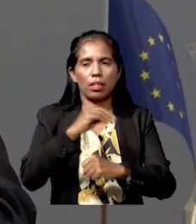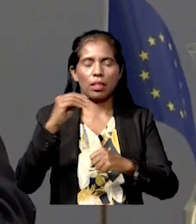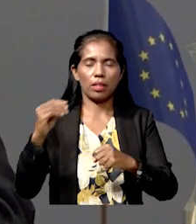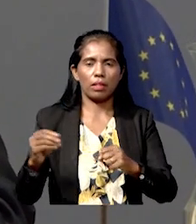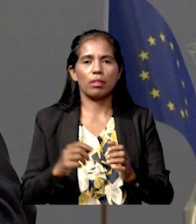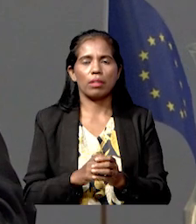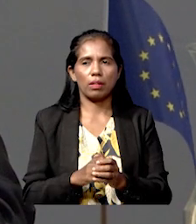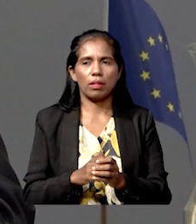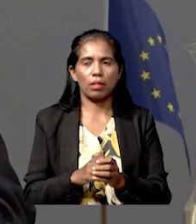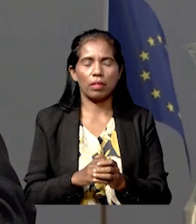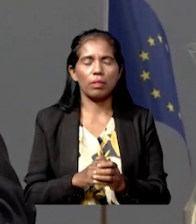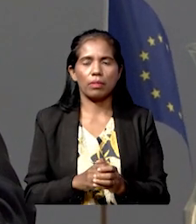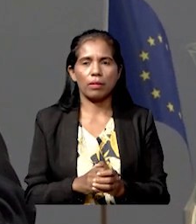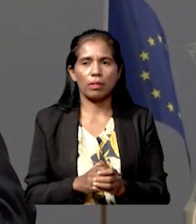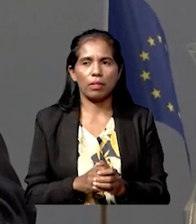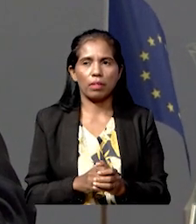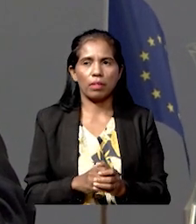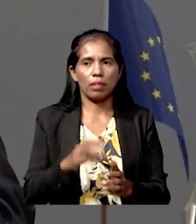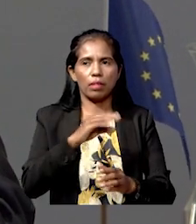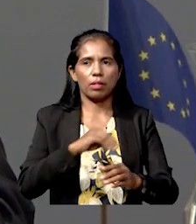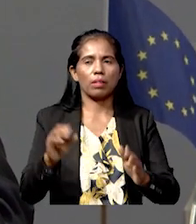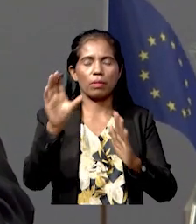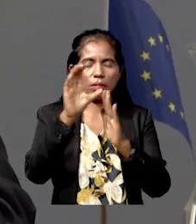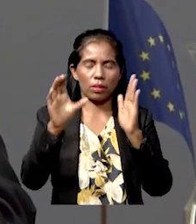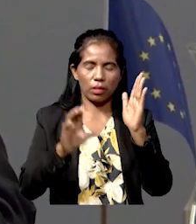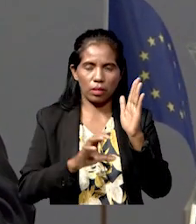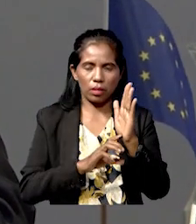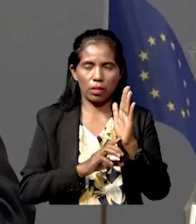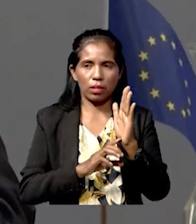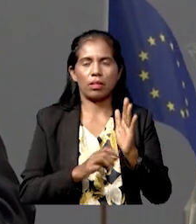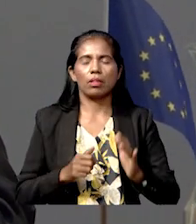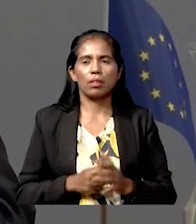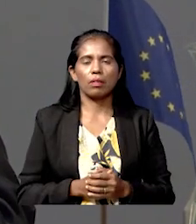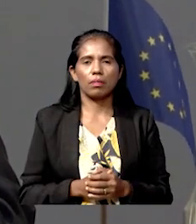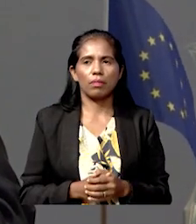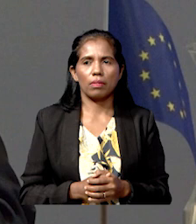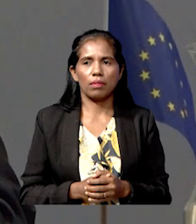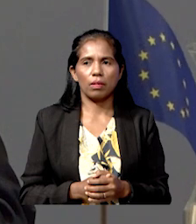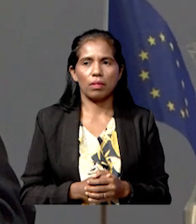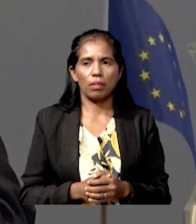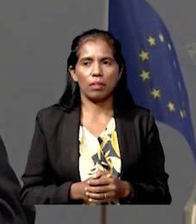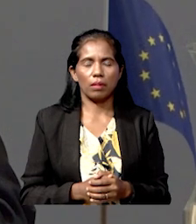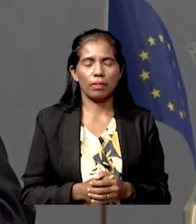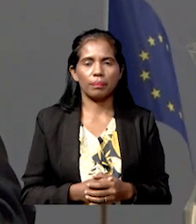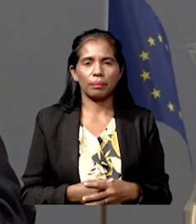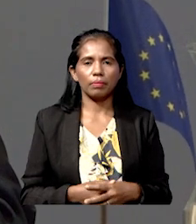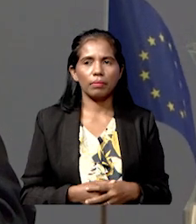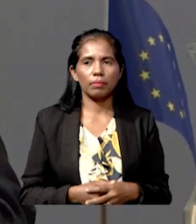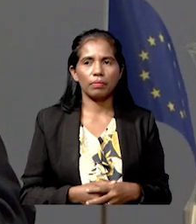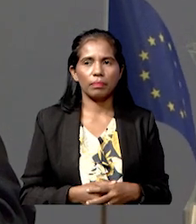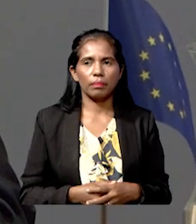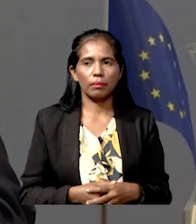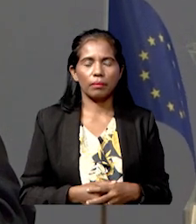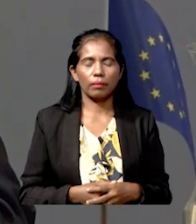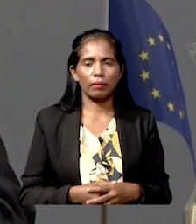question of the constitutionality of the past years.